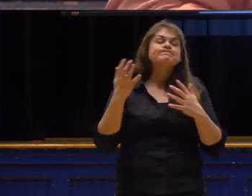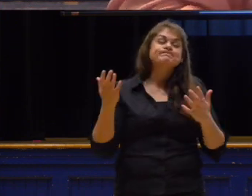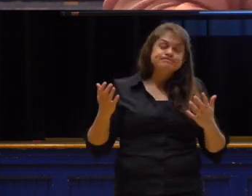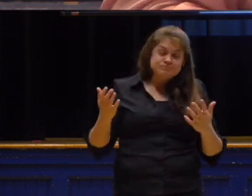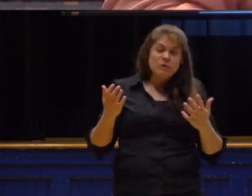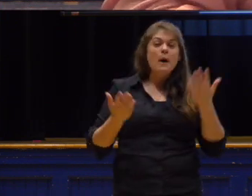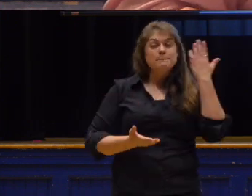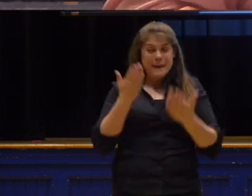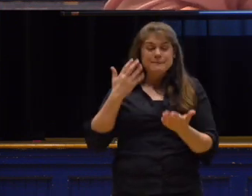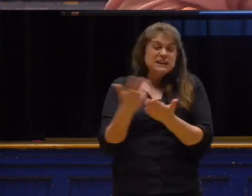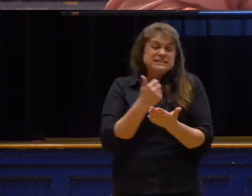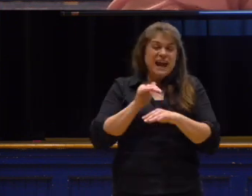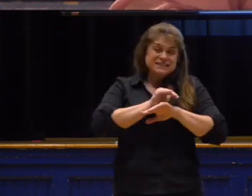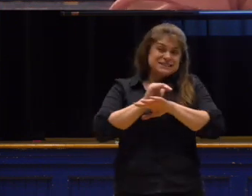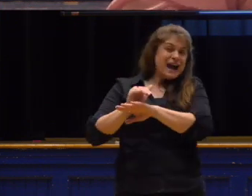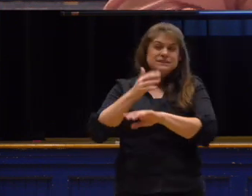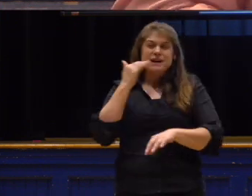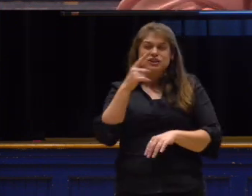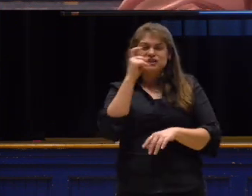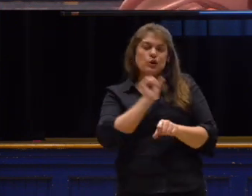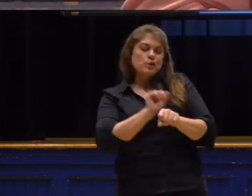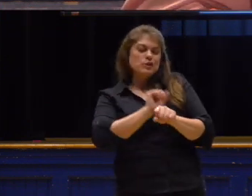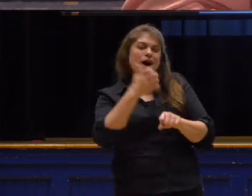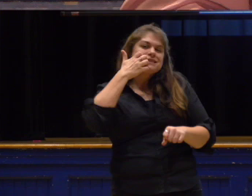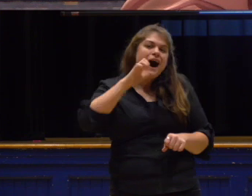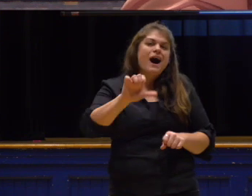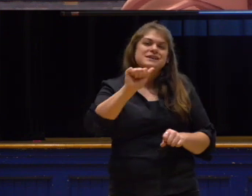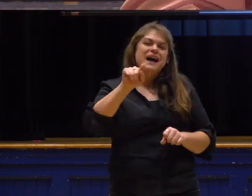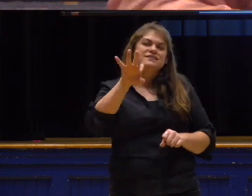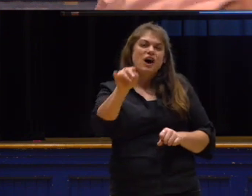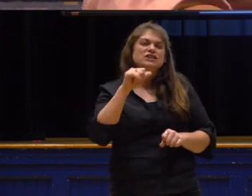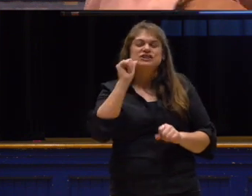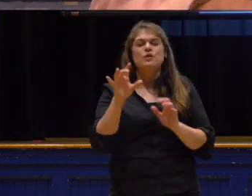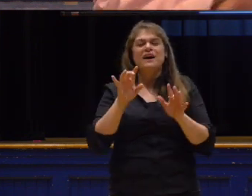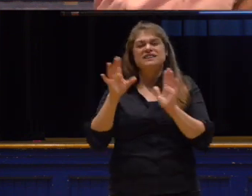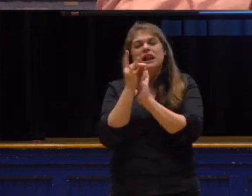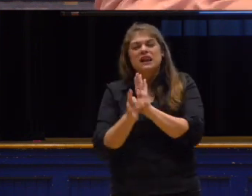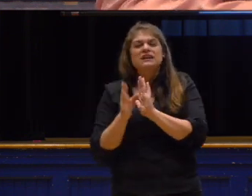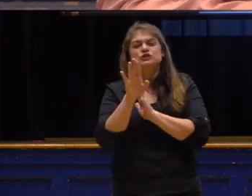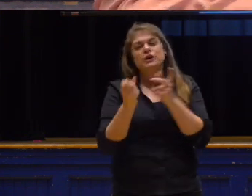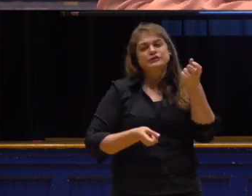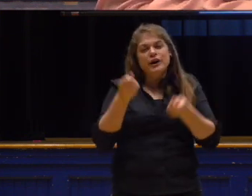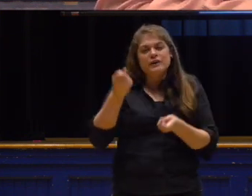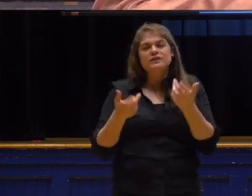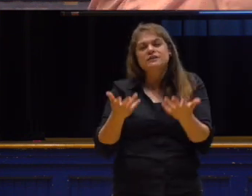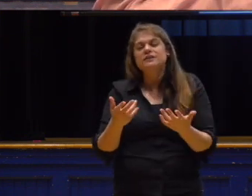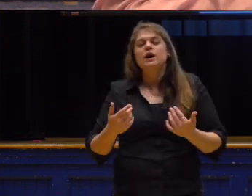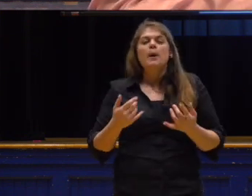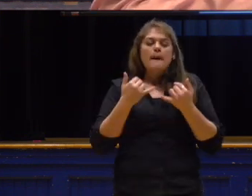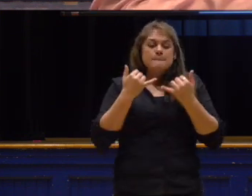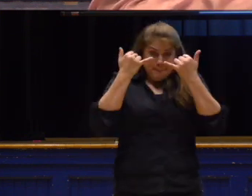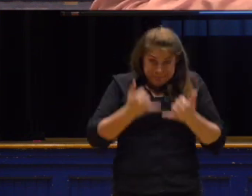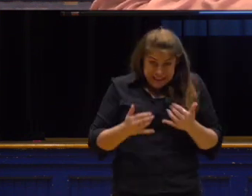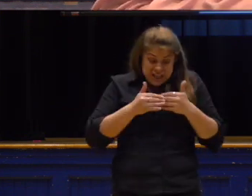we say, it might be better to do that at night because you're dealing with hot asphalt and you don't want cars getting all over it. So, but in